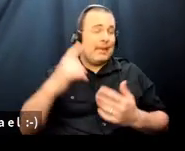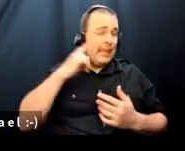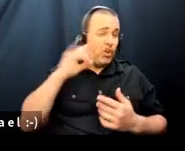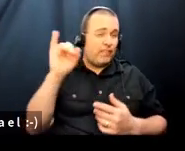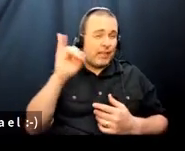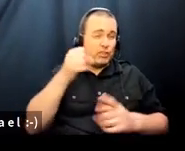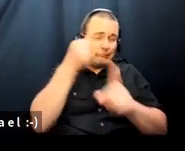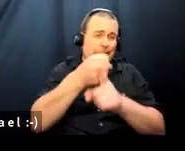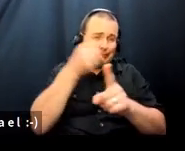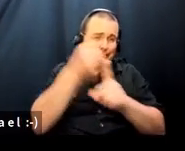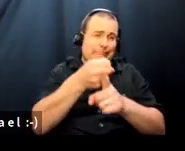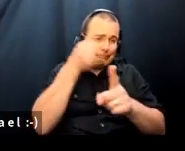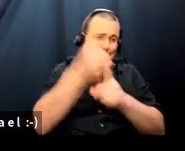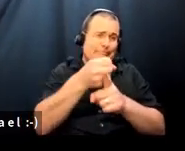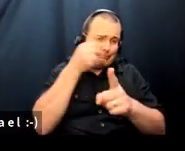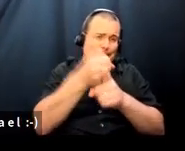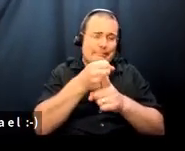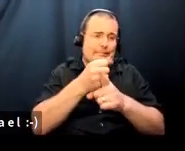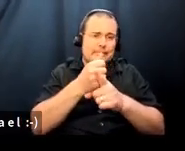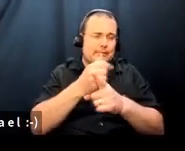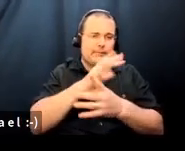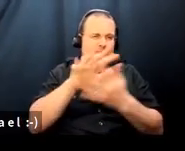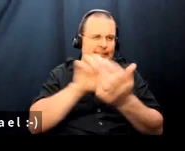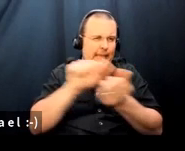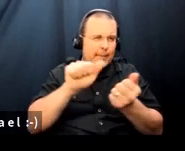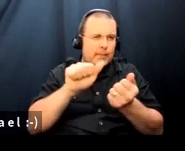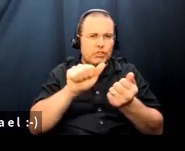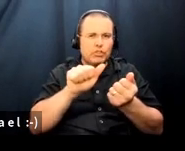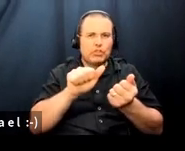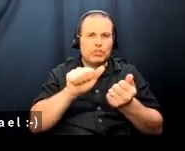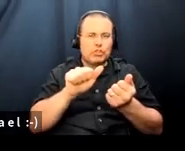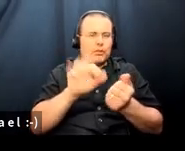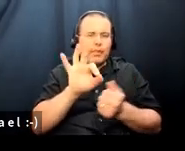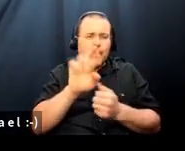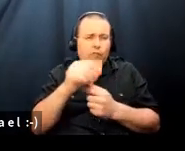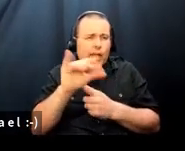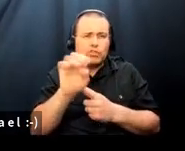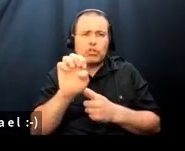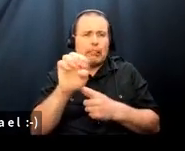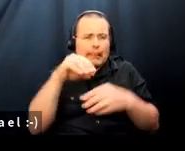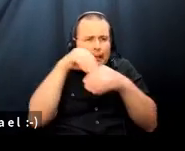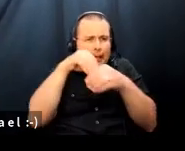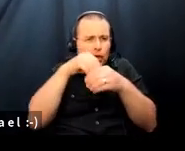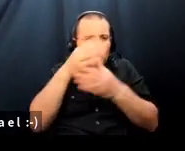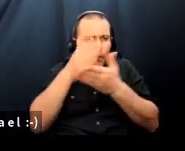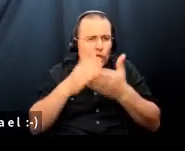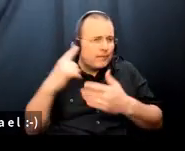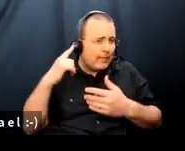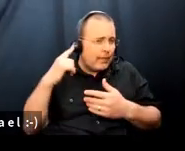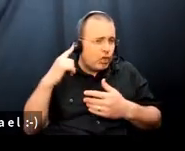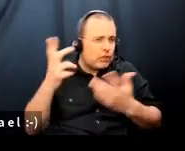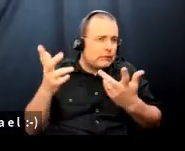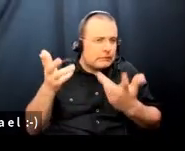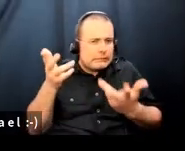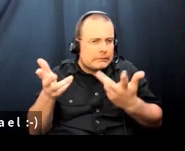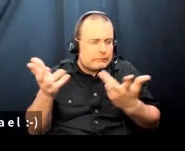on and it did damage to the very fragile inner parts of the ear?